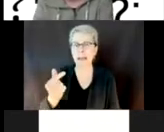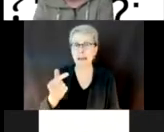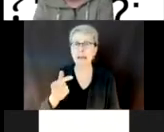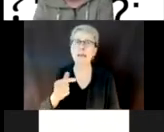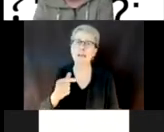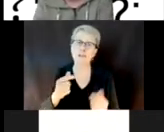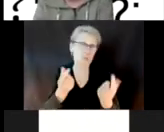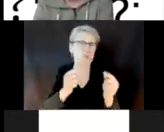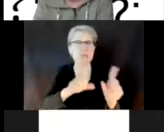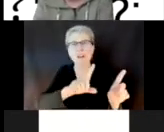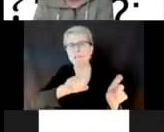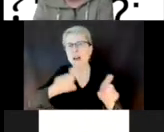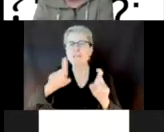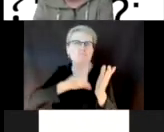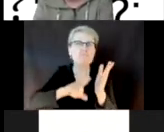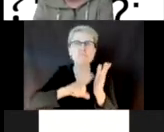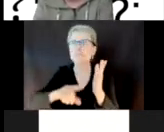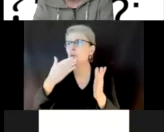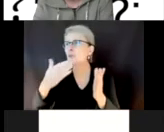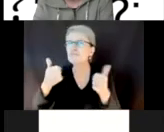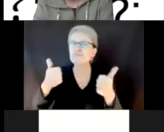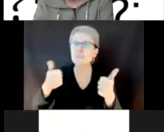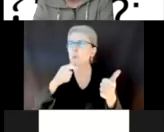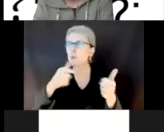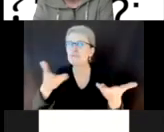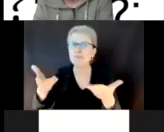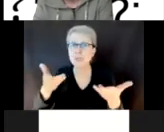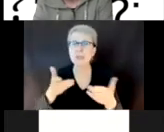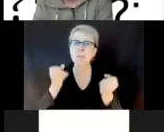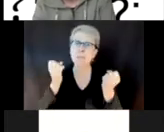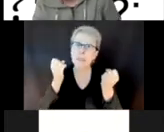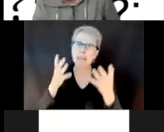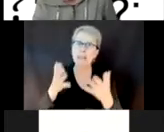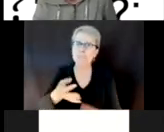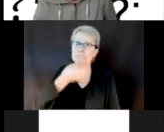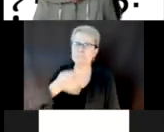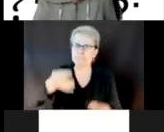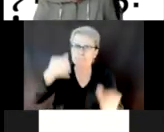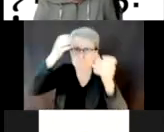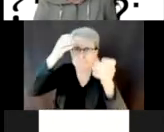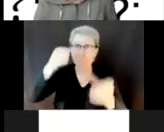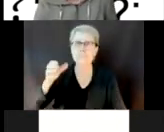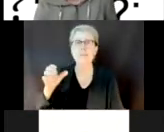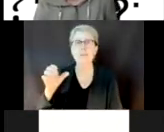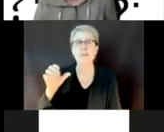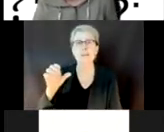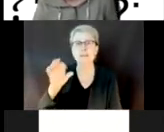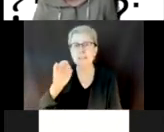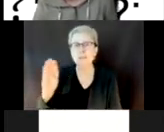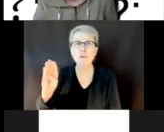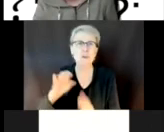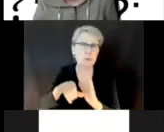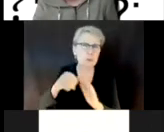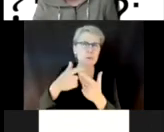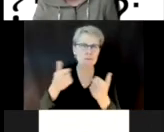people. There's lots and lots of people out there who do know social. I think you've got to find a right